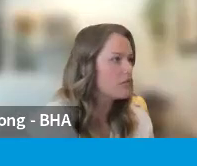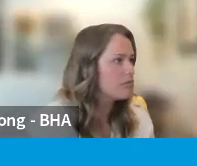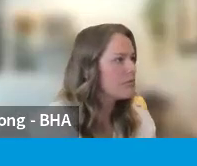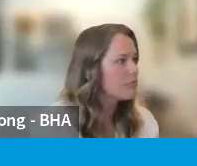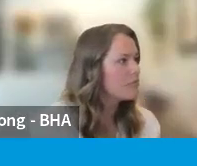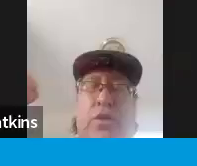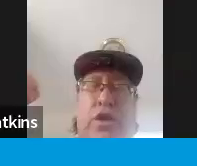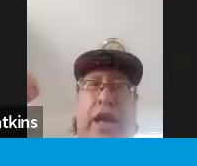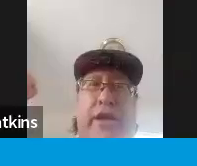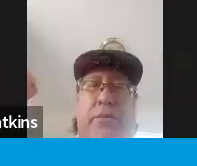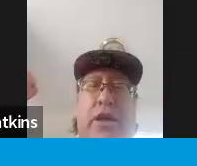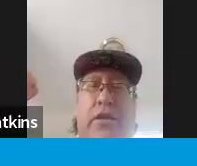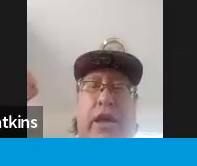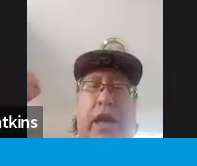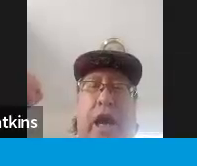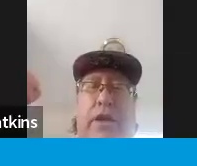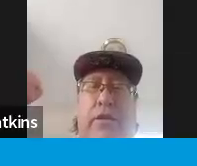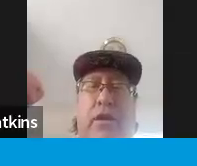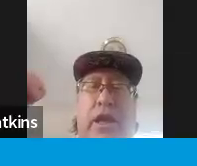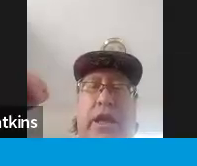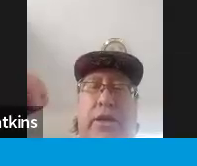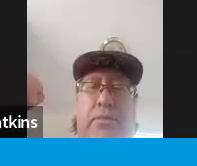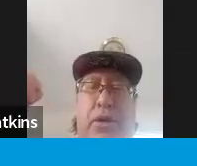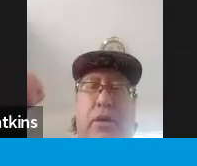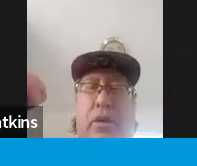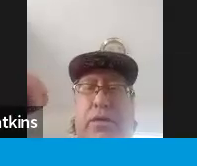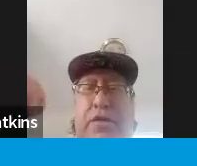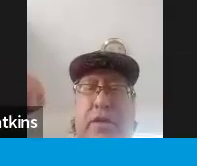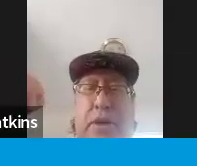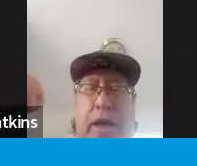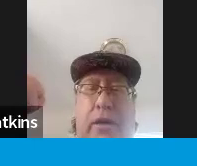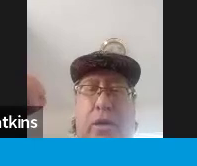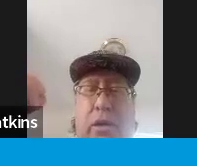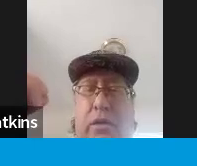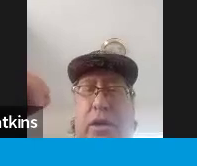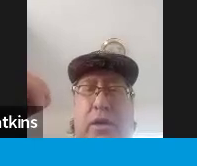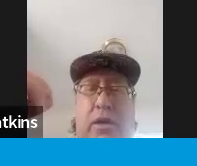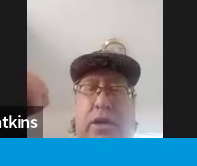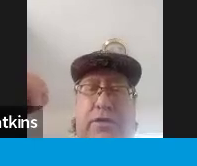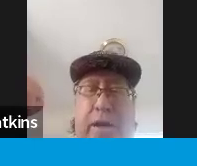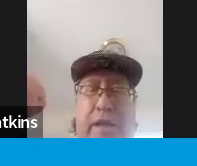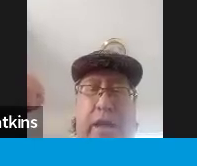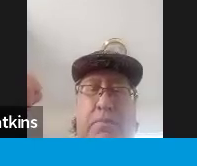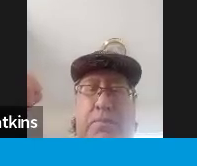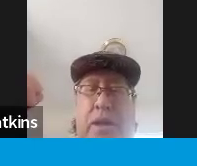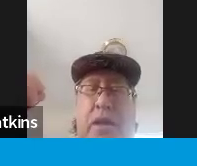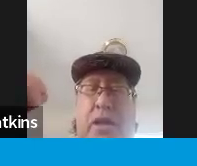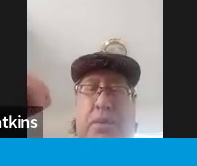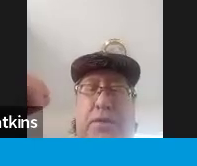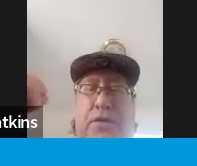well. So can that mean like having input or feedback or